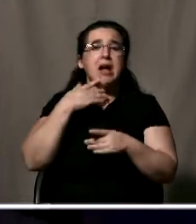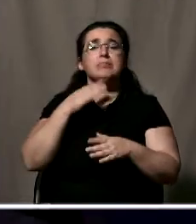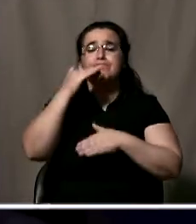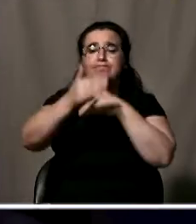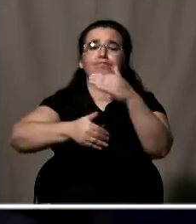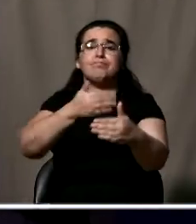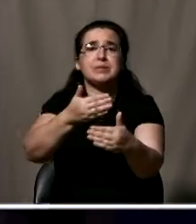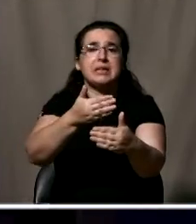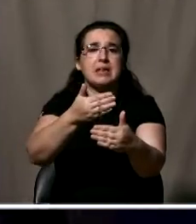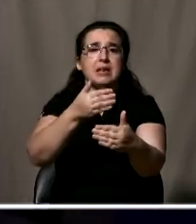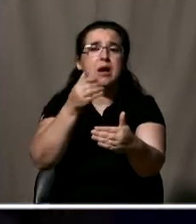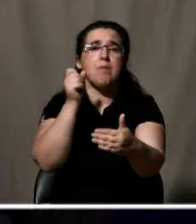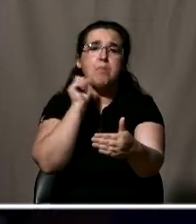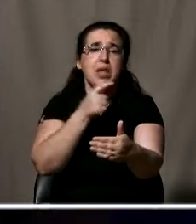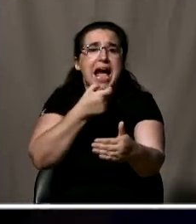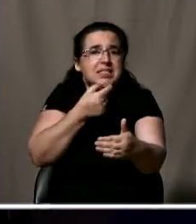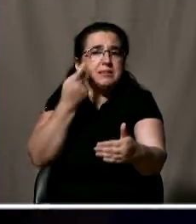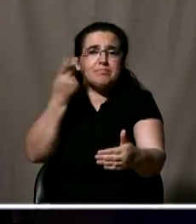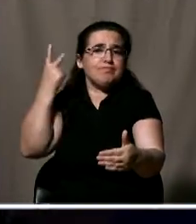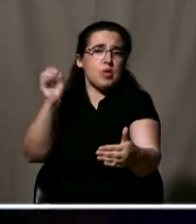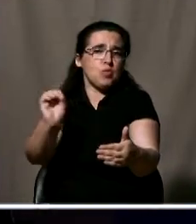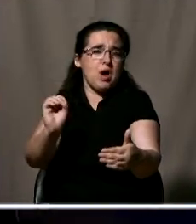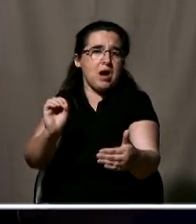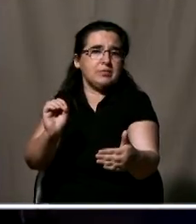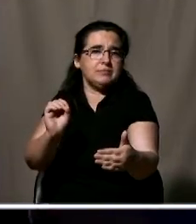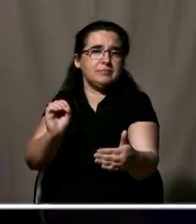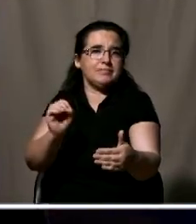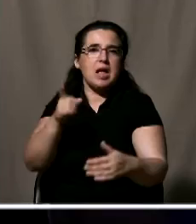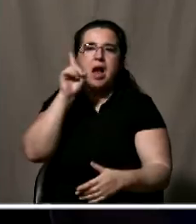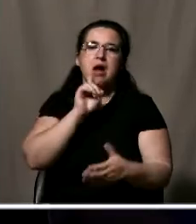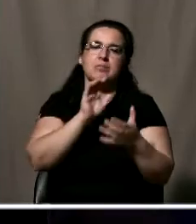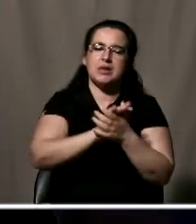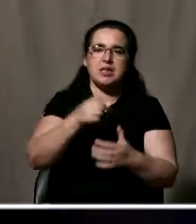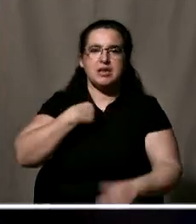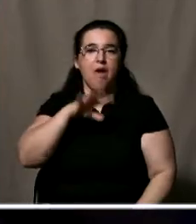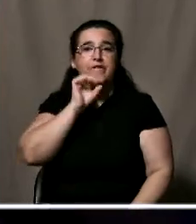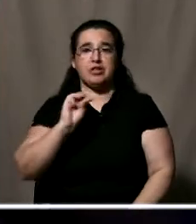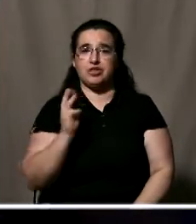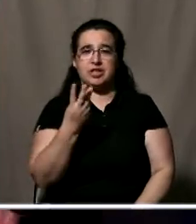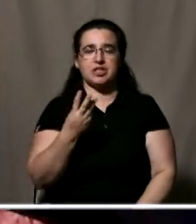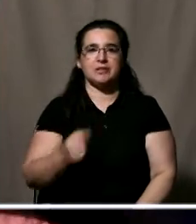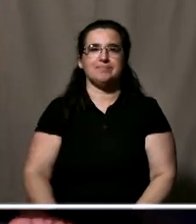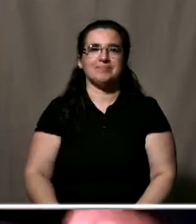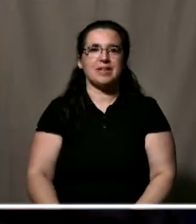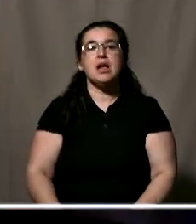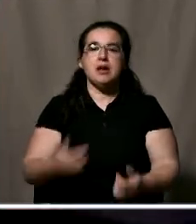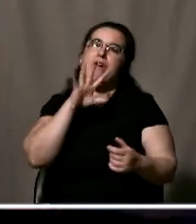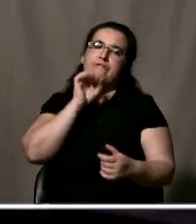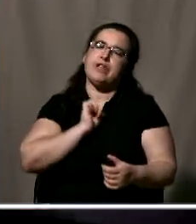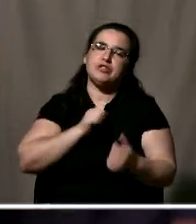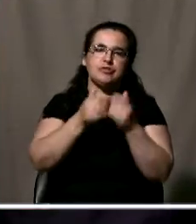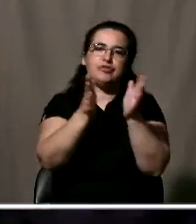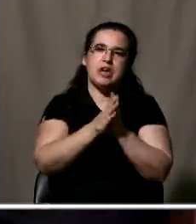quando se está a olhar para trás. My wife and I have three children. A minha mulher e eu temos três filhos. They're all married. Já são todos casados. And we have